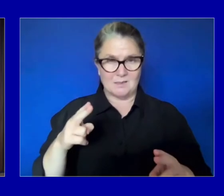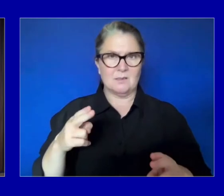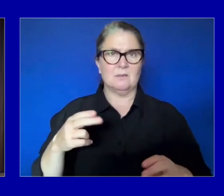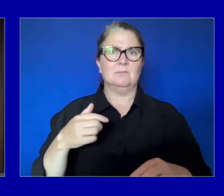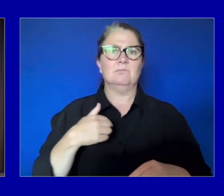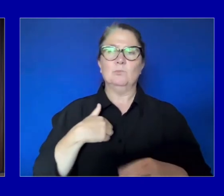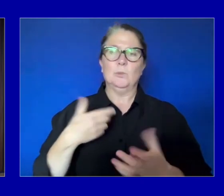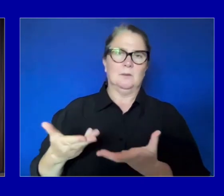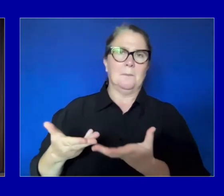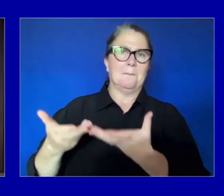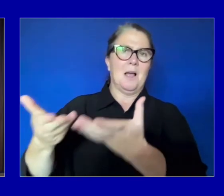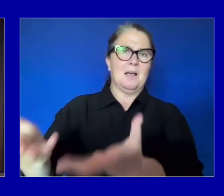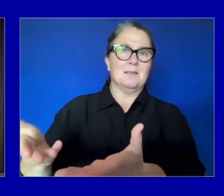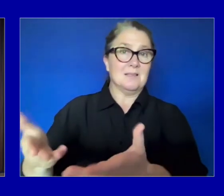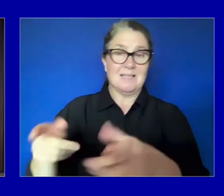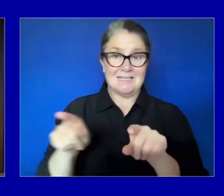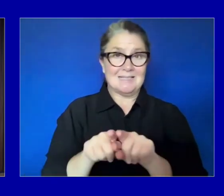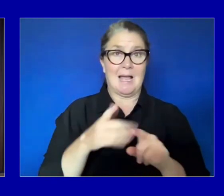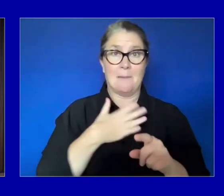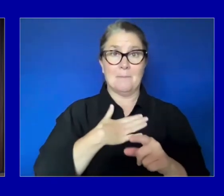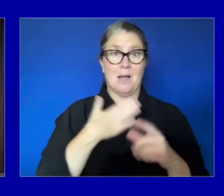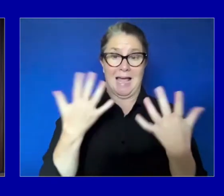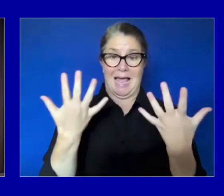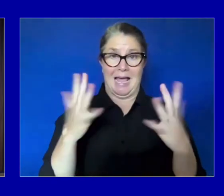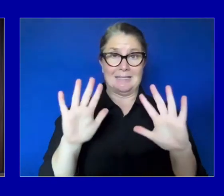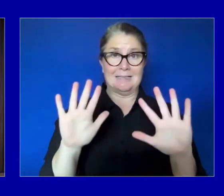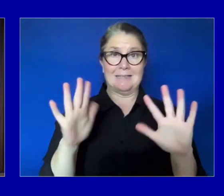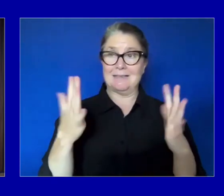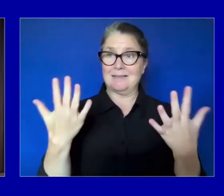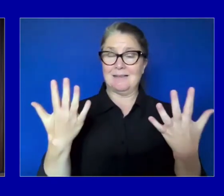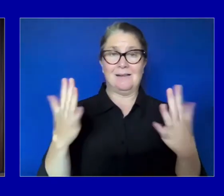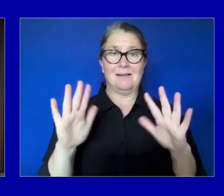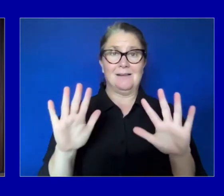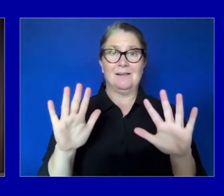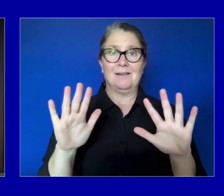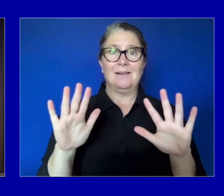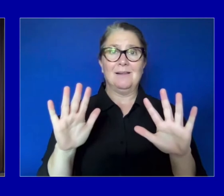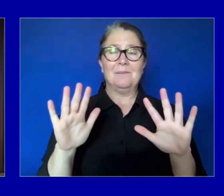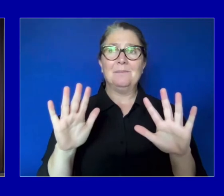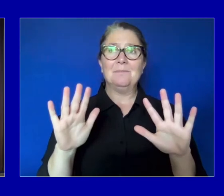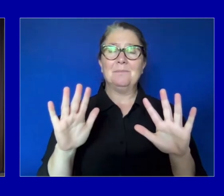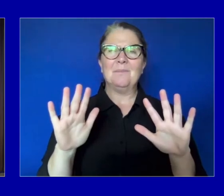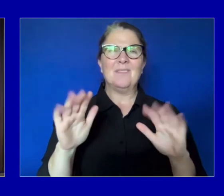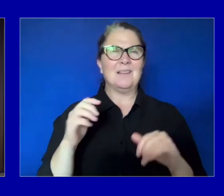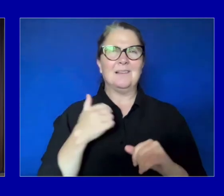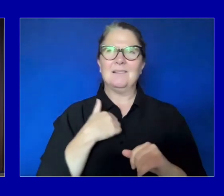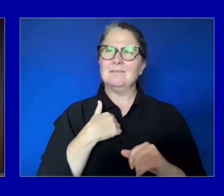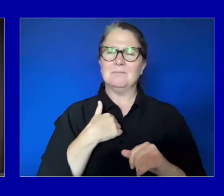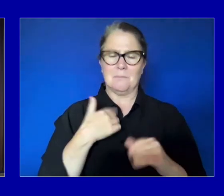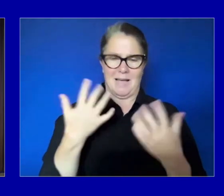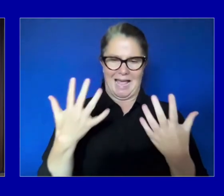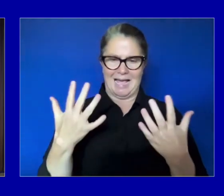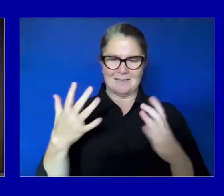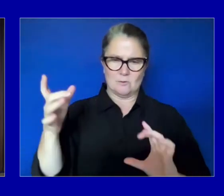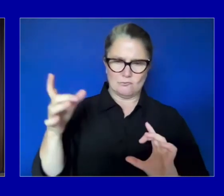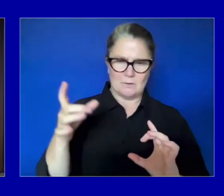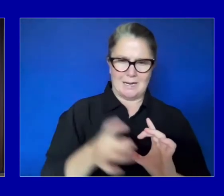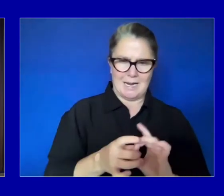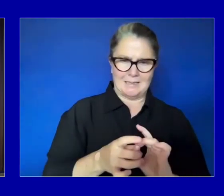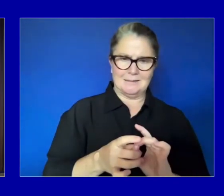and it's like my hands, I don't know what happens, but, um, I really love relating that back to agriculture and connecting our fire to the water.